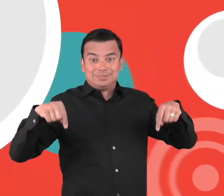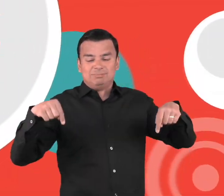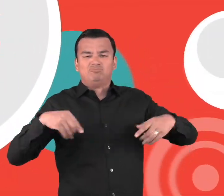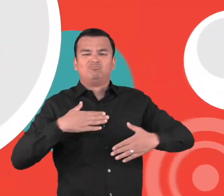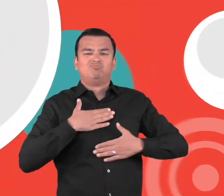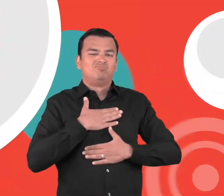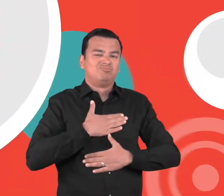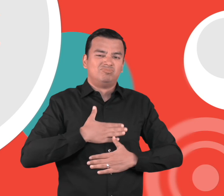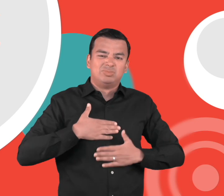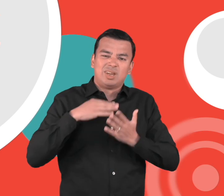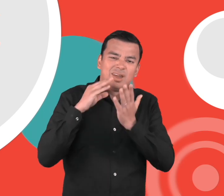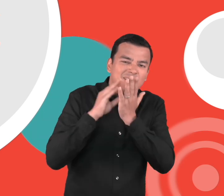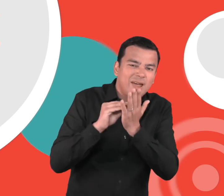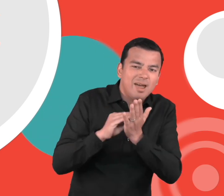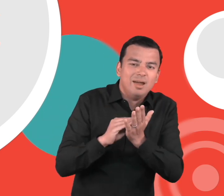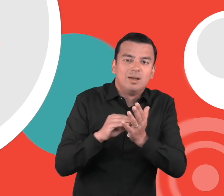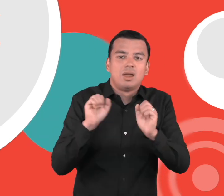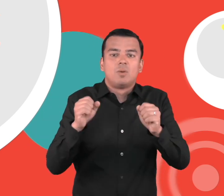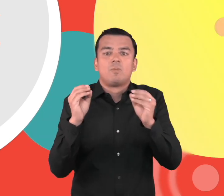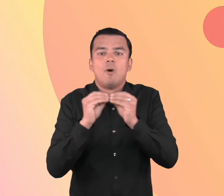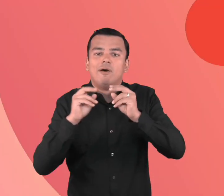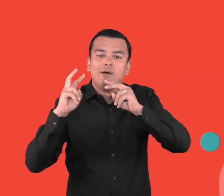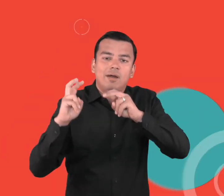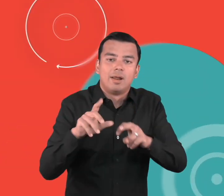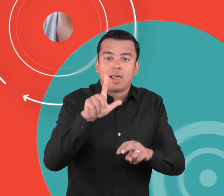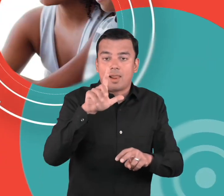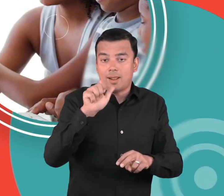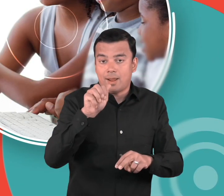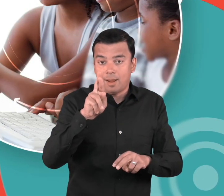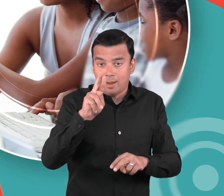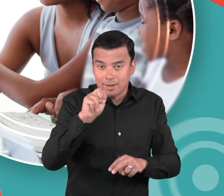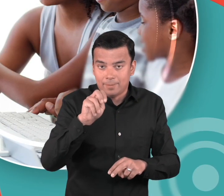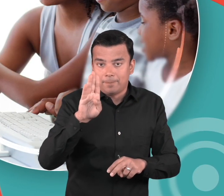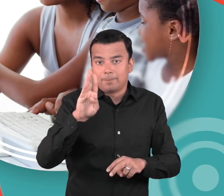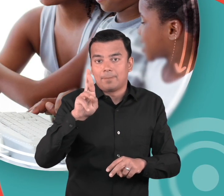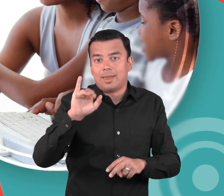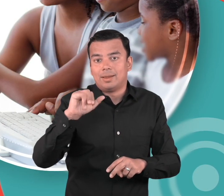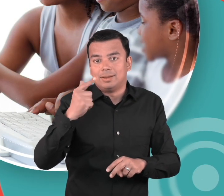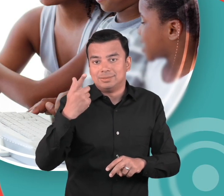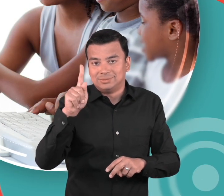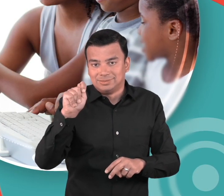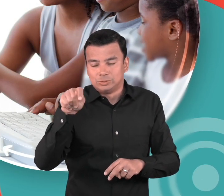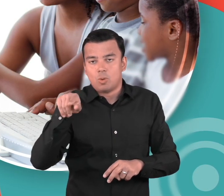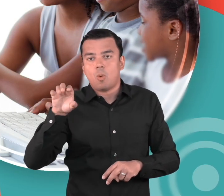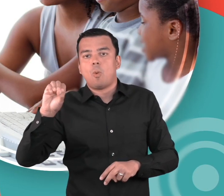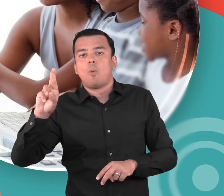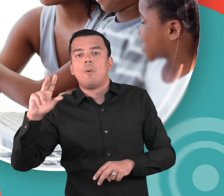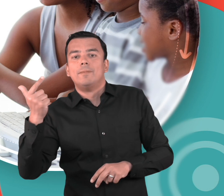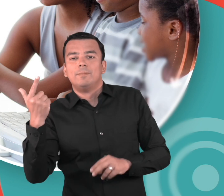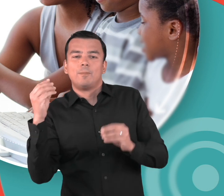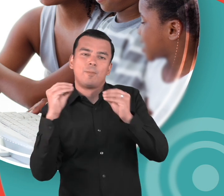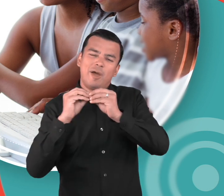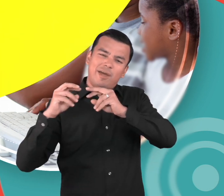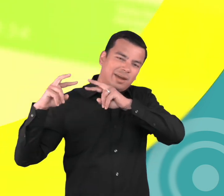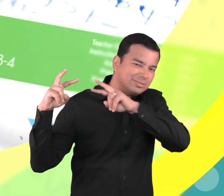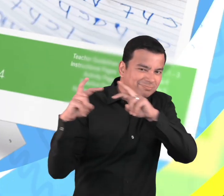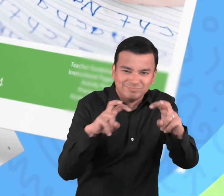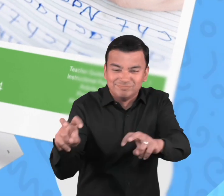Hope you had fun learning with us. Visit us at learnbright.org for thousands of free